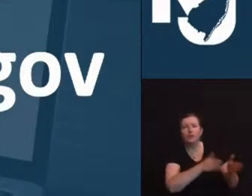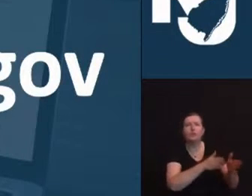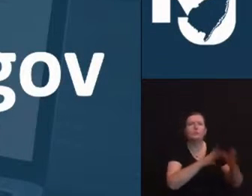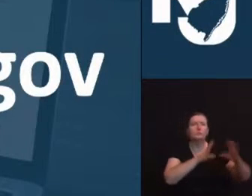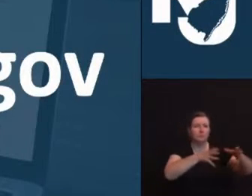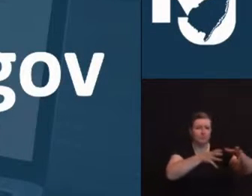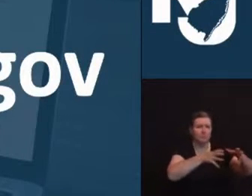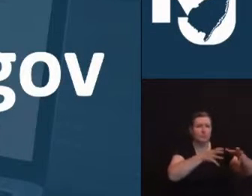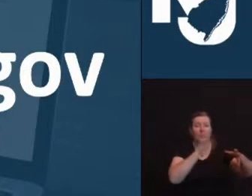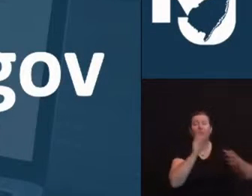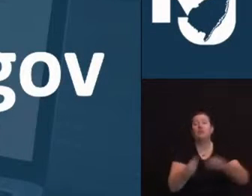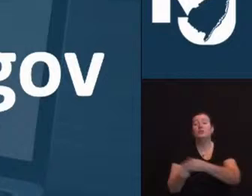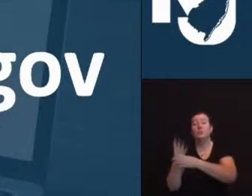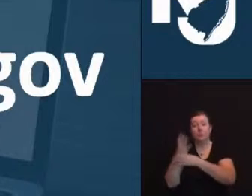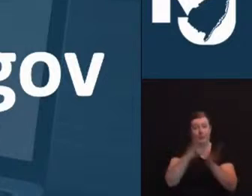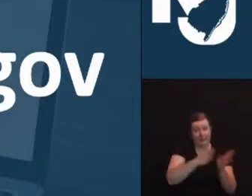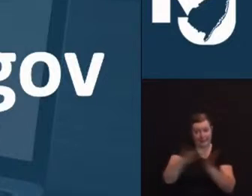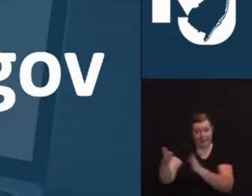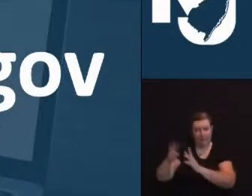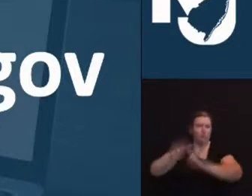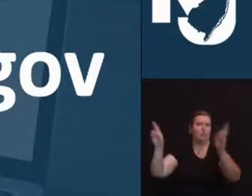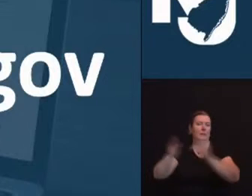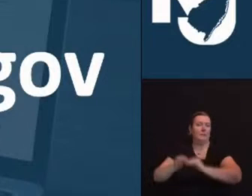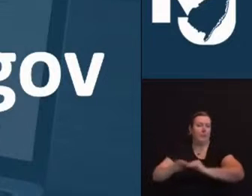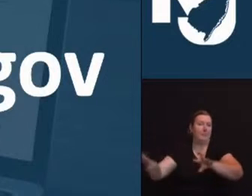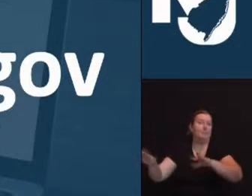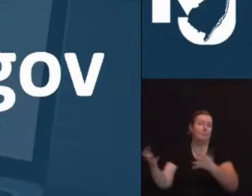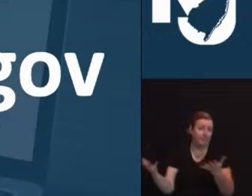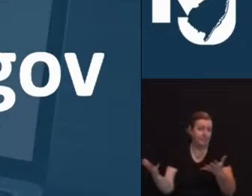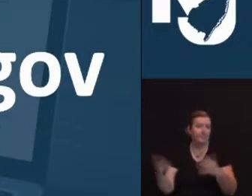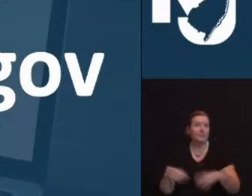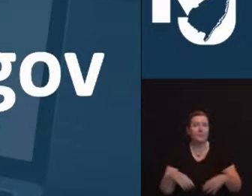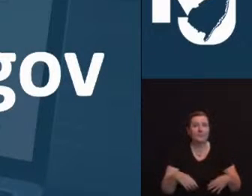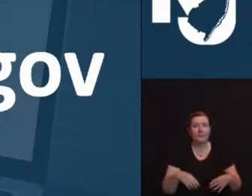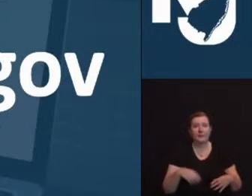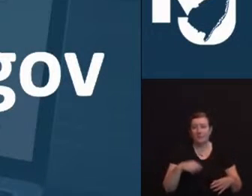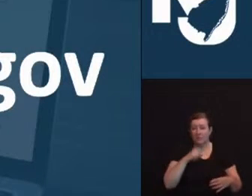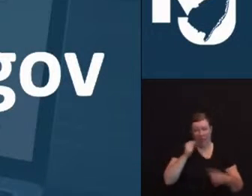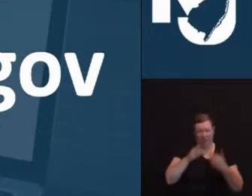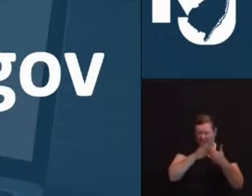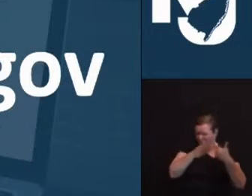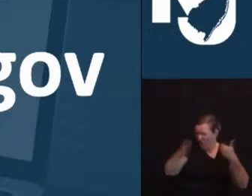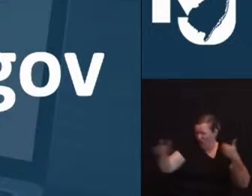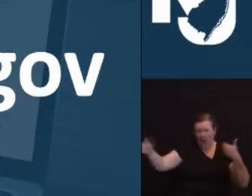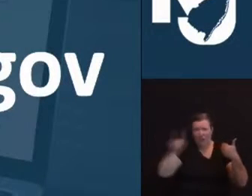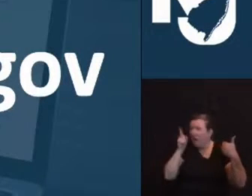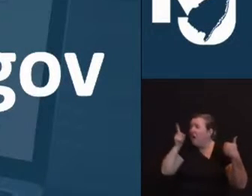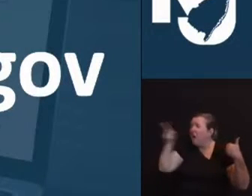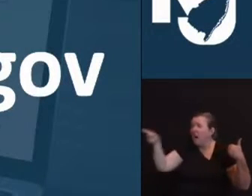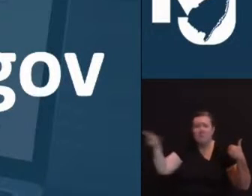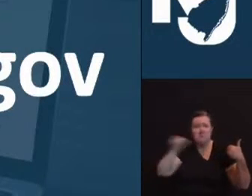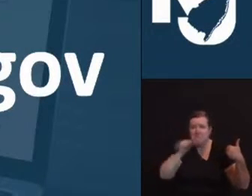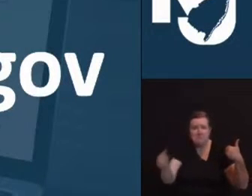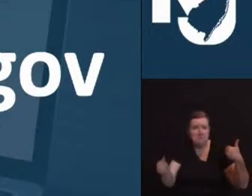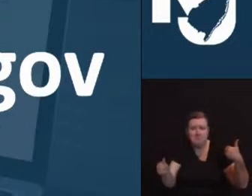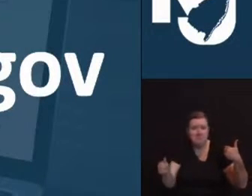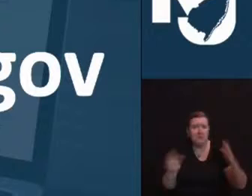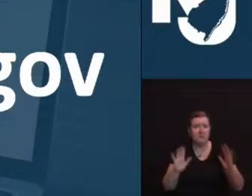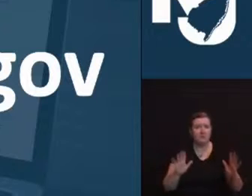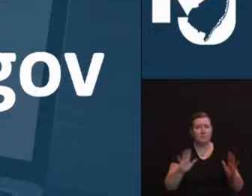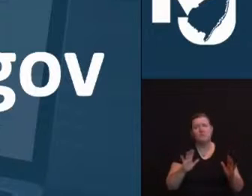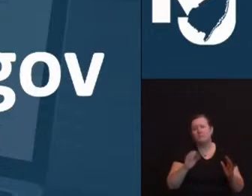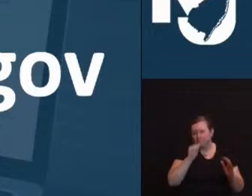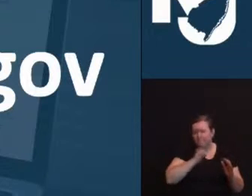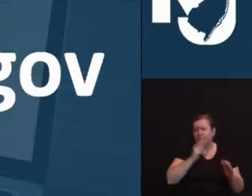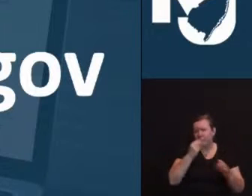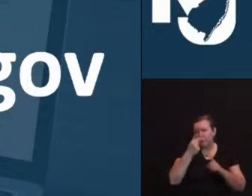of the broad population. That's not forever from now, right? That's just literally a matter of months. But again, while we know that